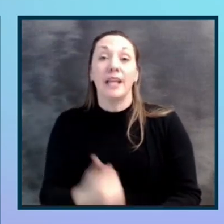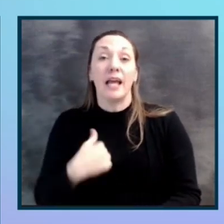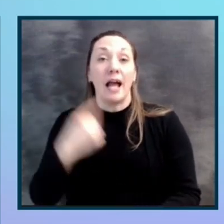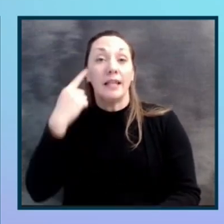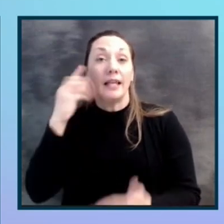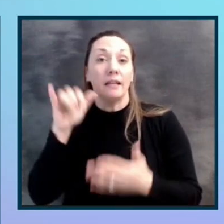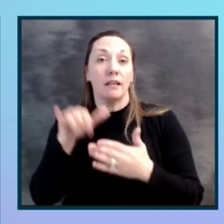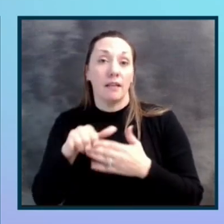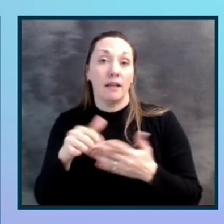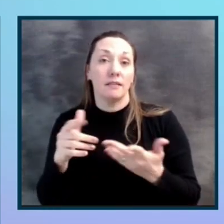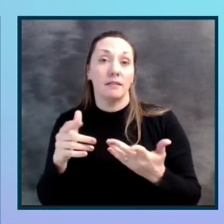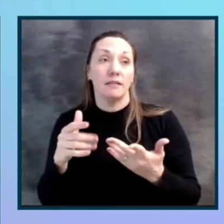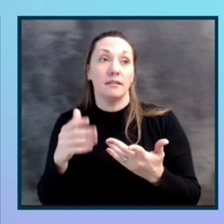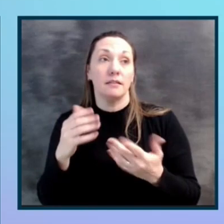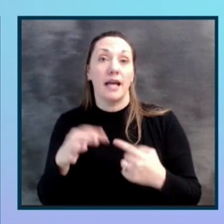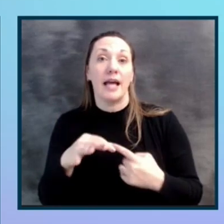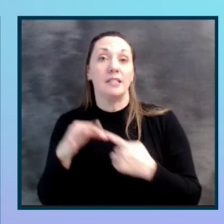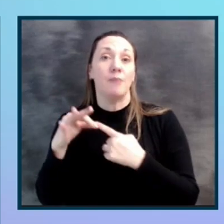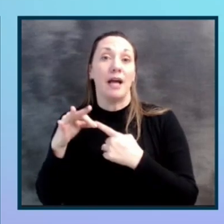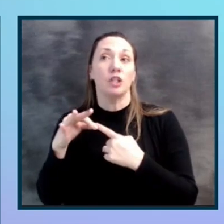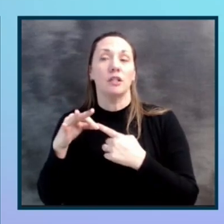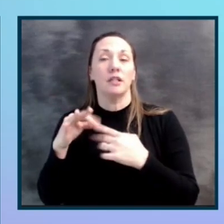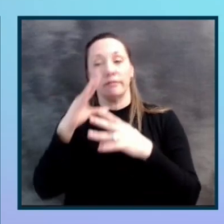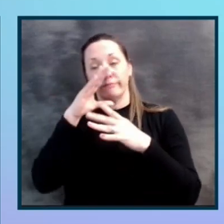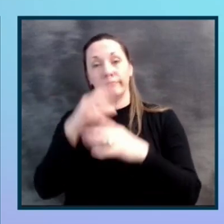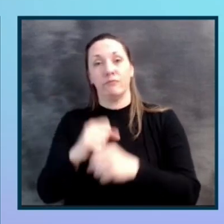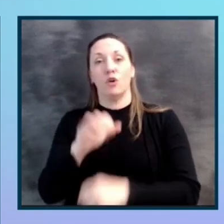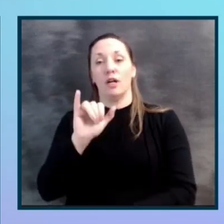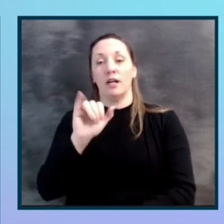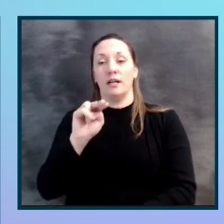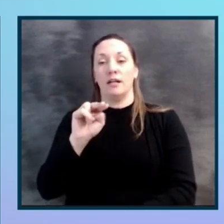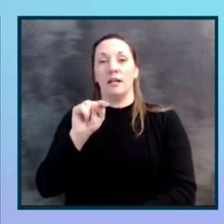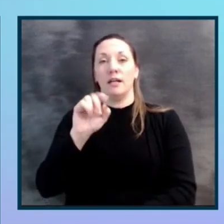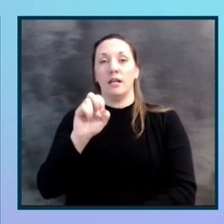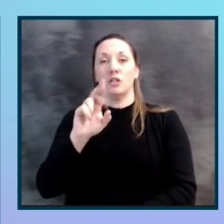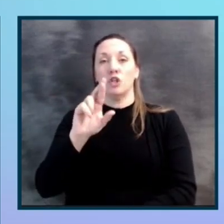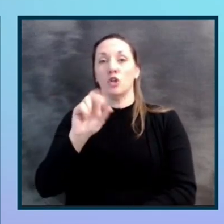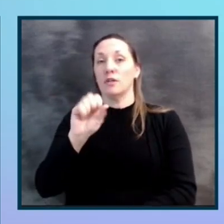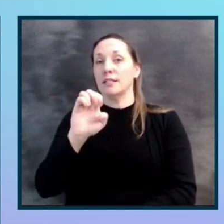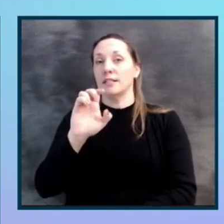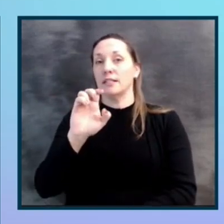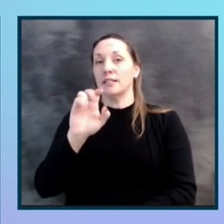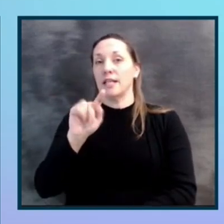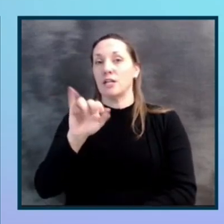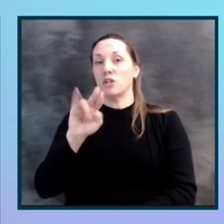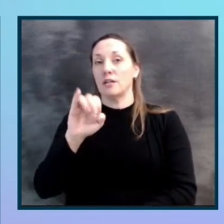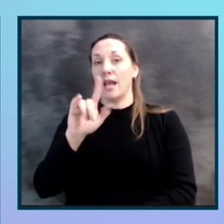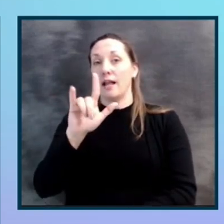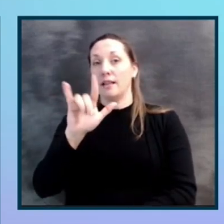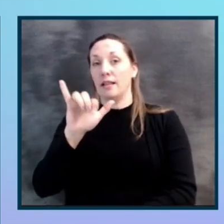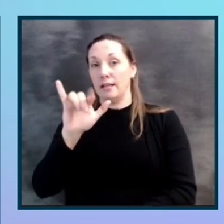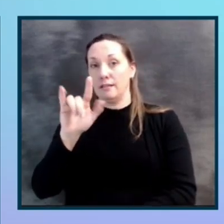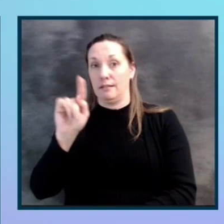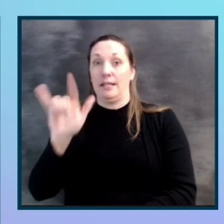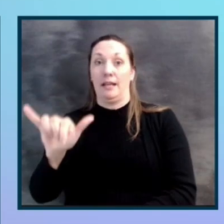that that's, you know, especially appealing to intersectionality is really important. And it's also why, you